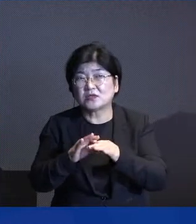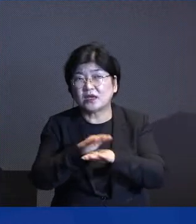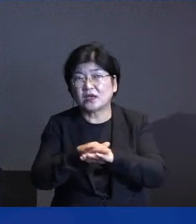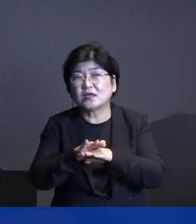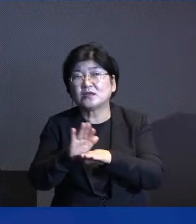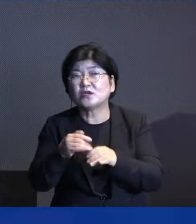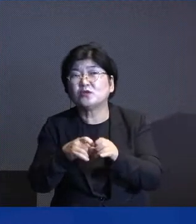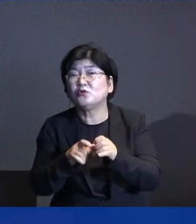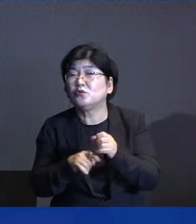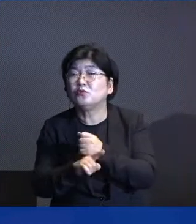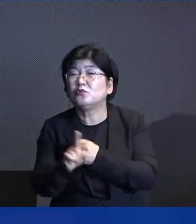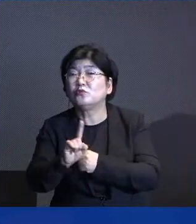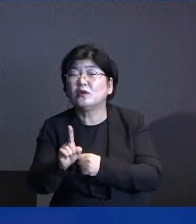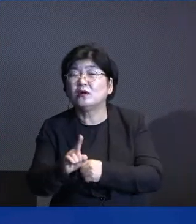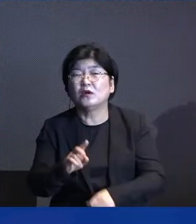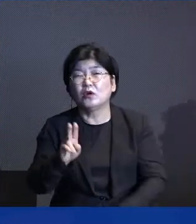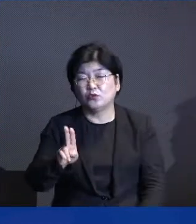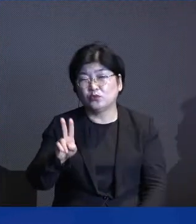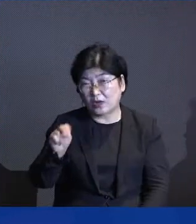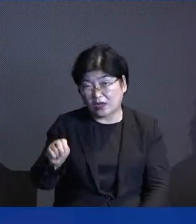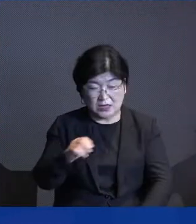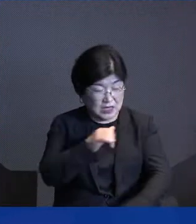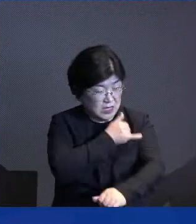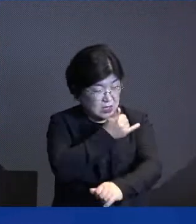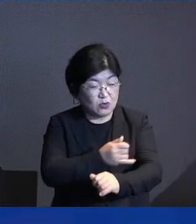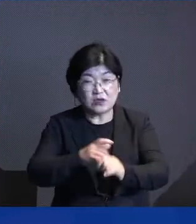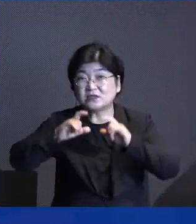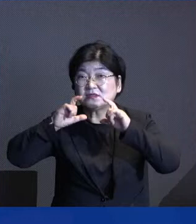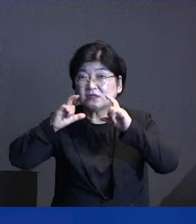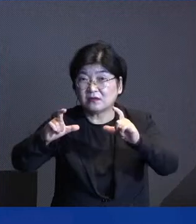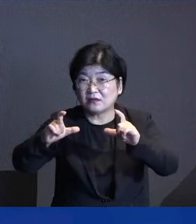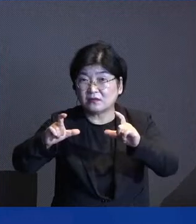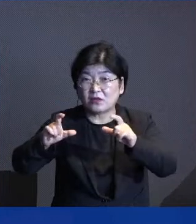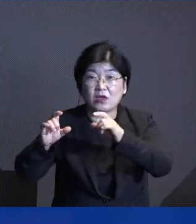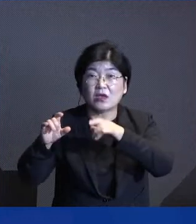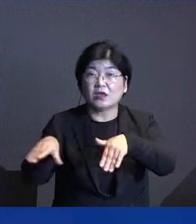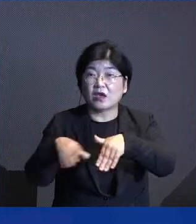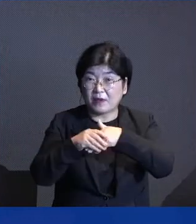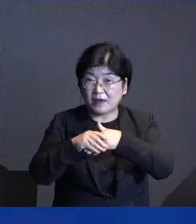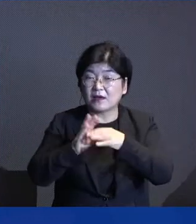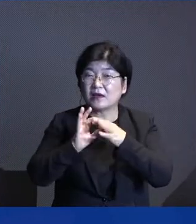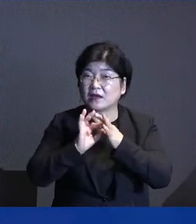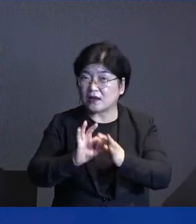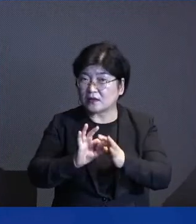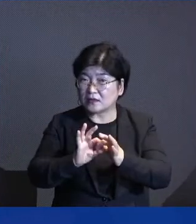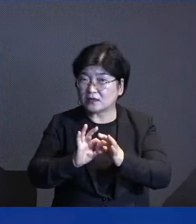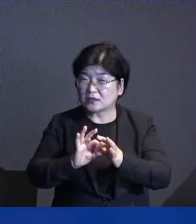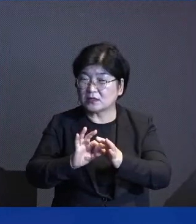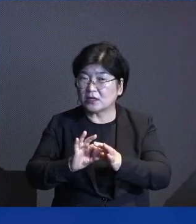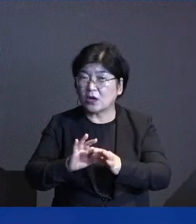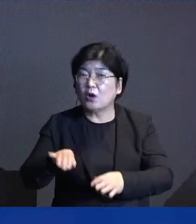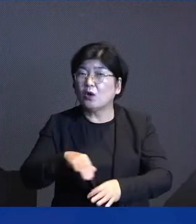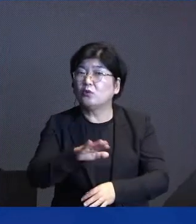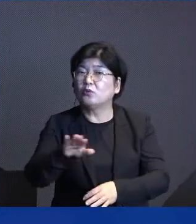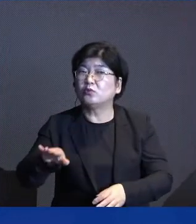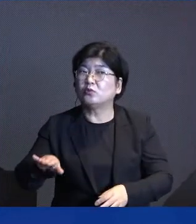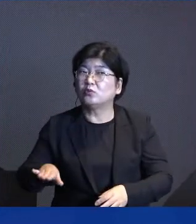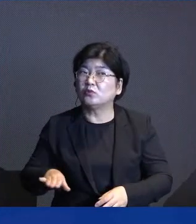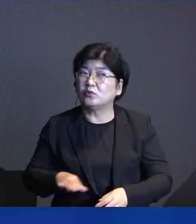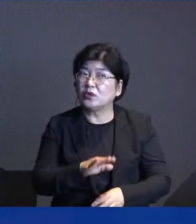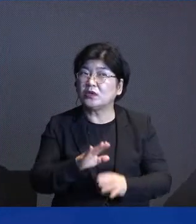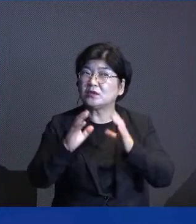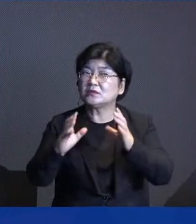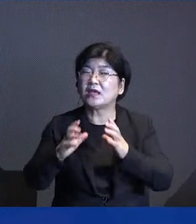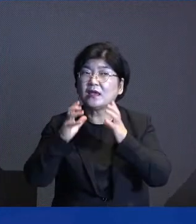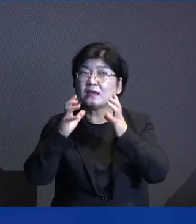of Rights for People with Disabilities, the UNCRPD, similarly, why can't we have an international binding